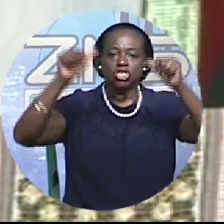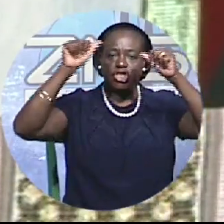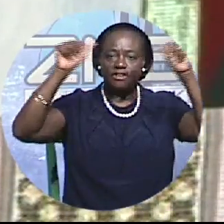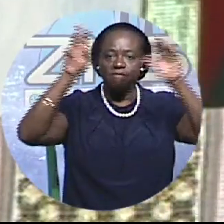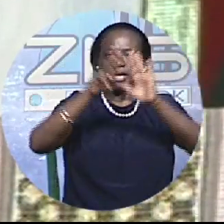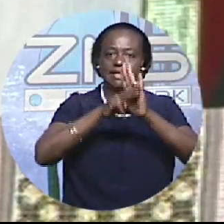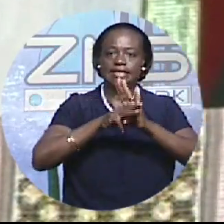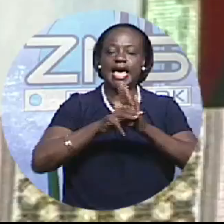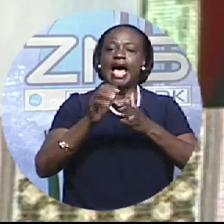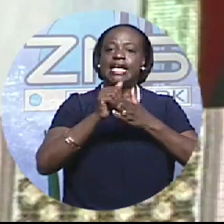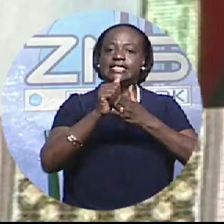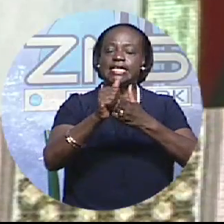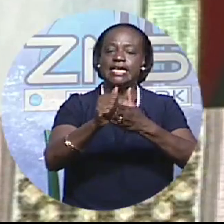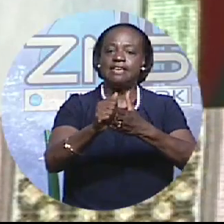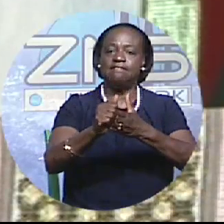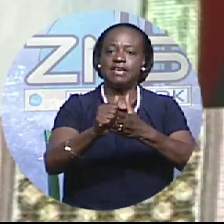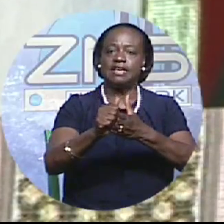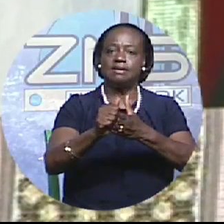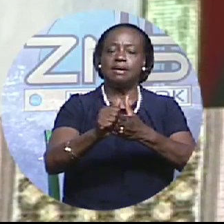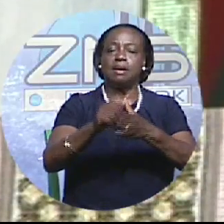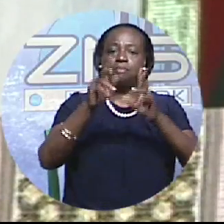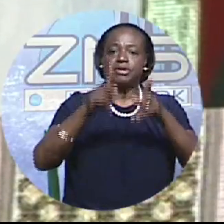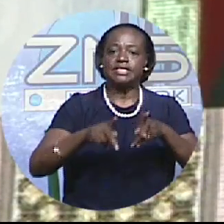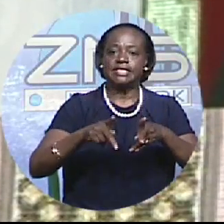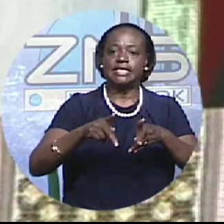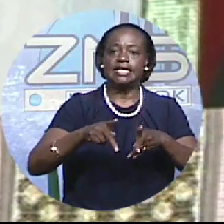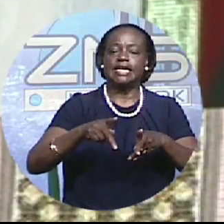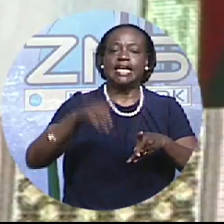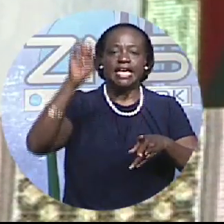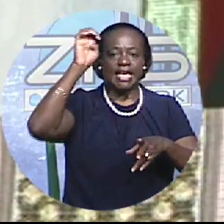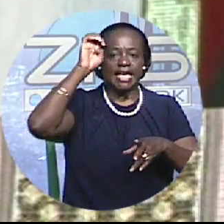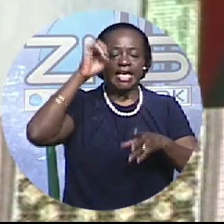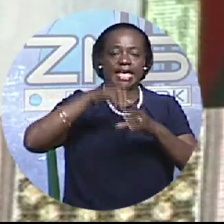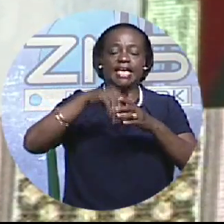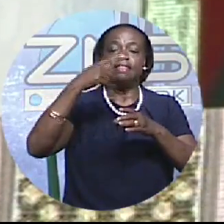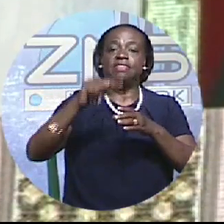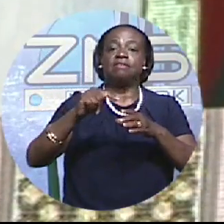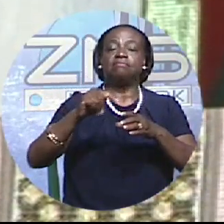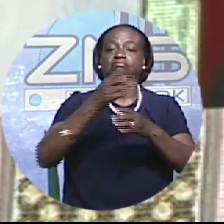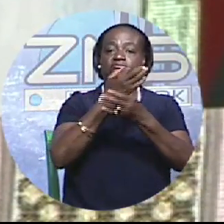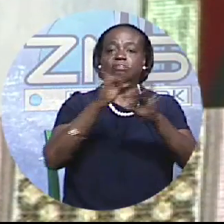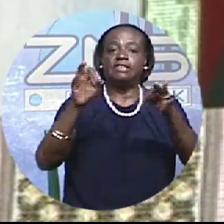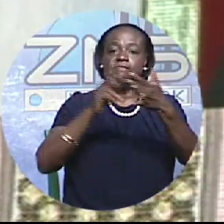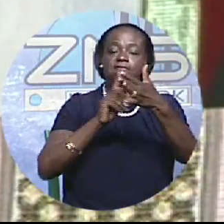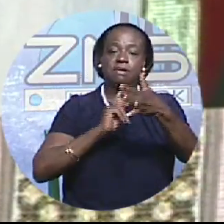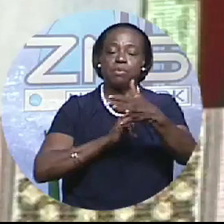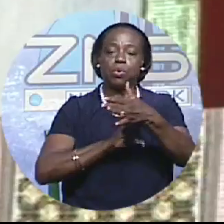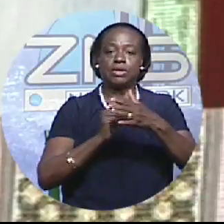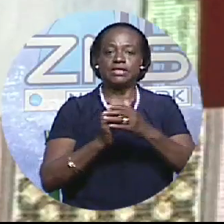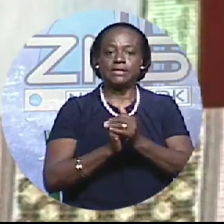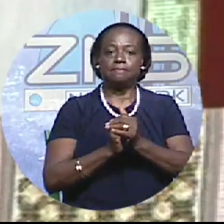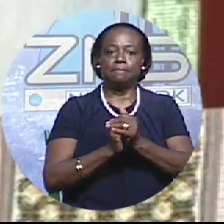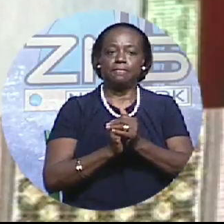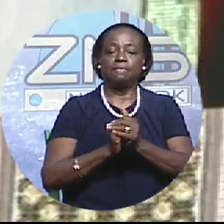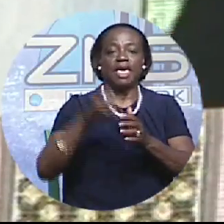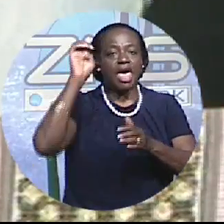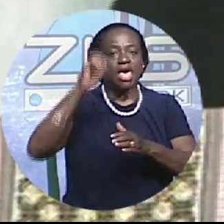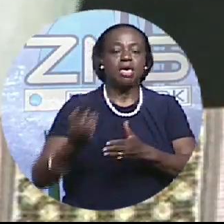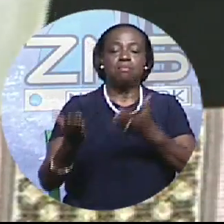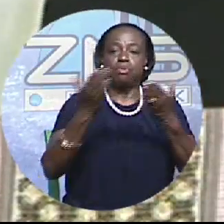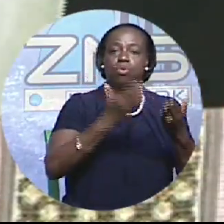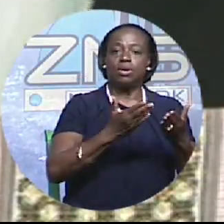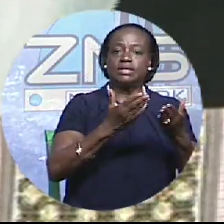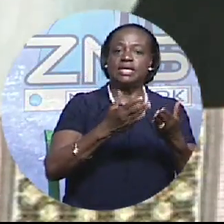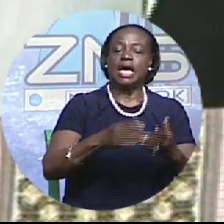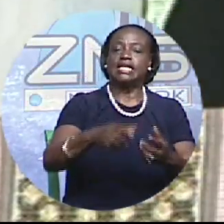leading figure in the development of the modern city of Freeport in the post-Wallace Groves era. Sir Albert brought a